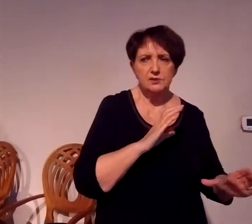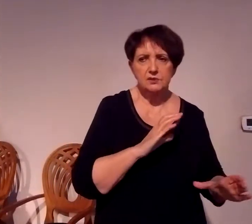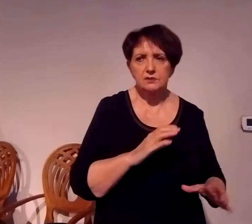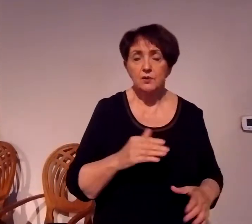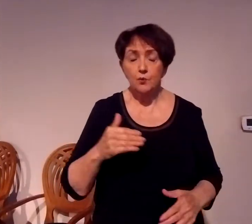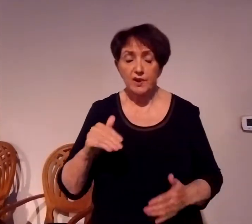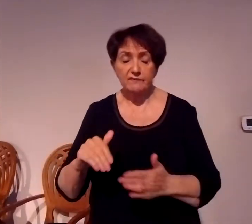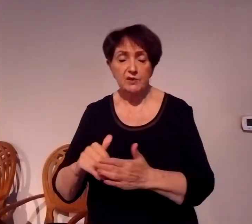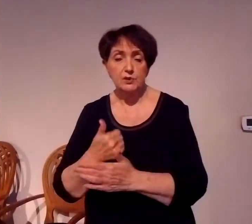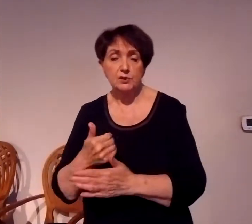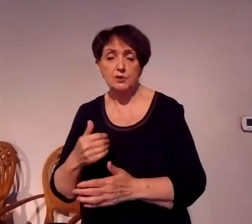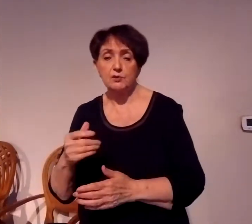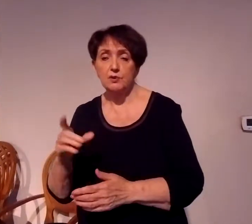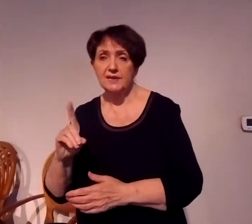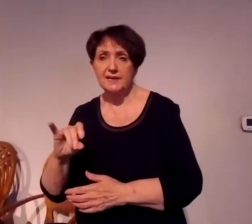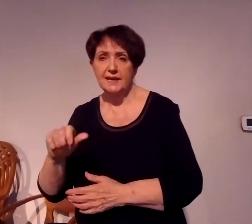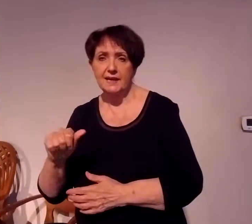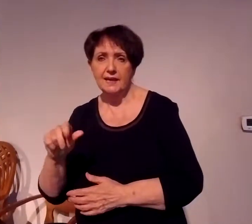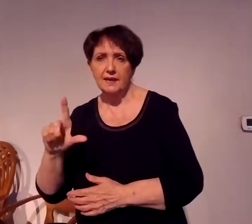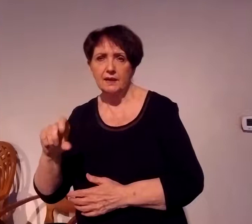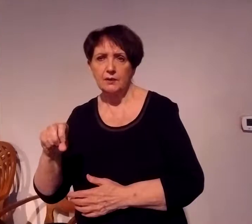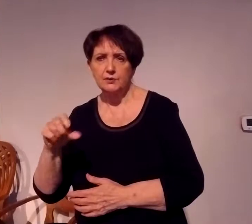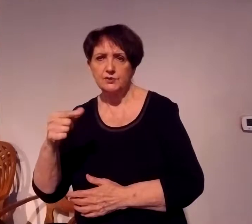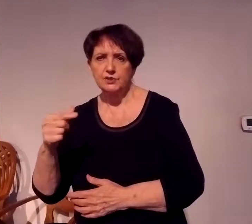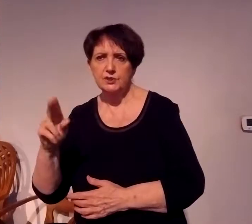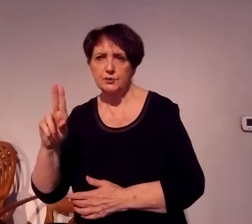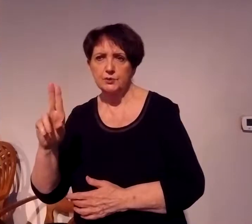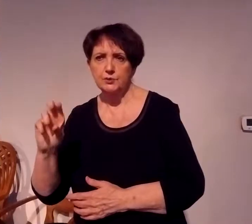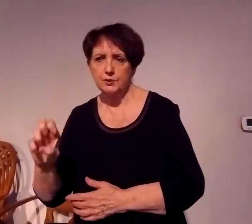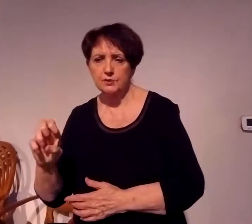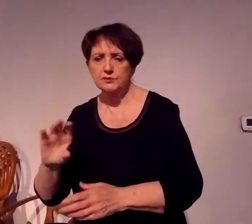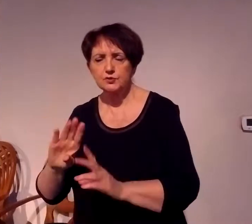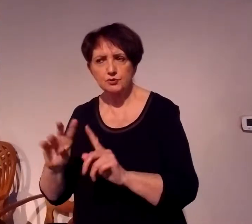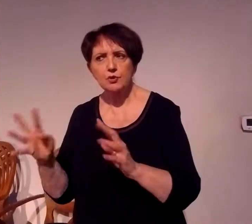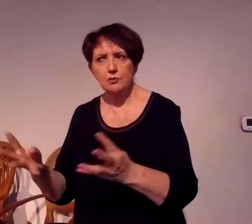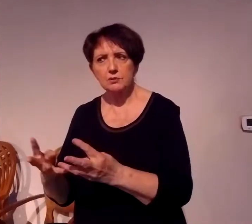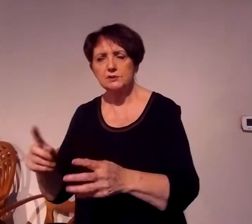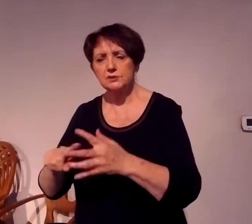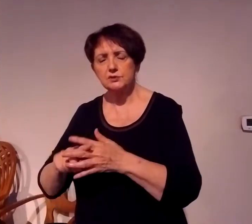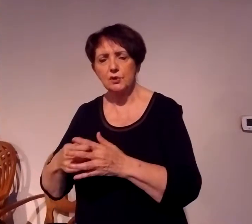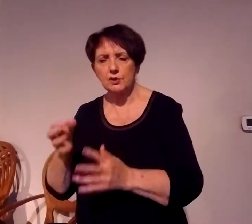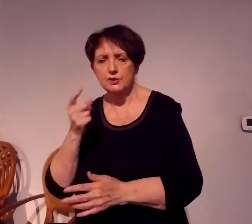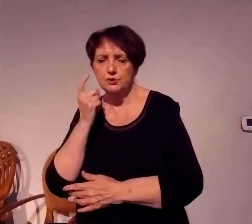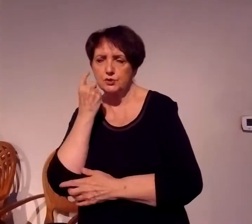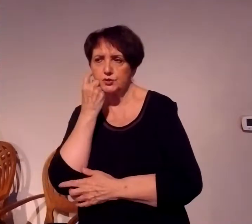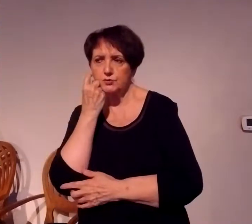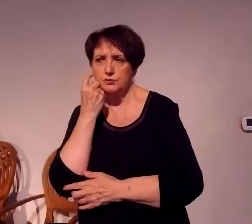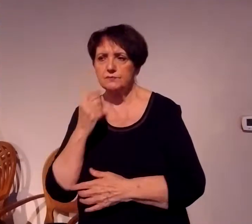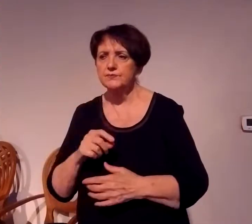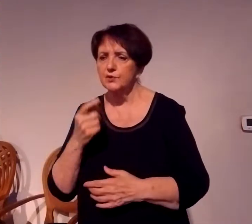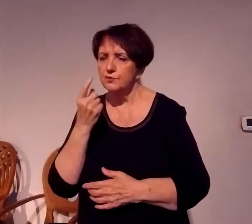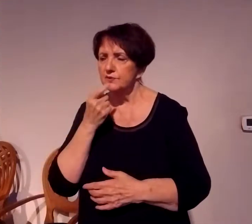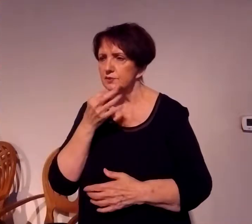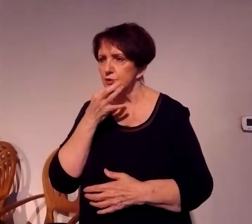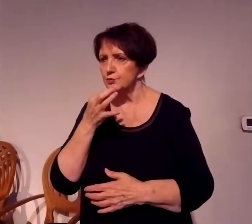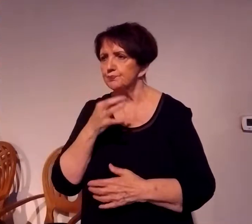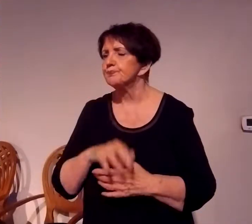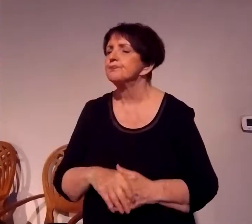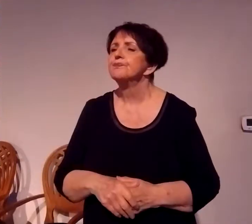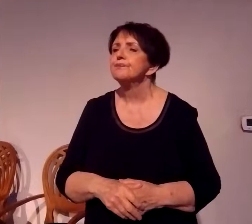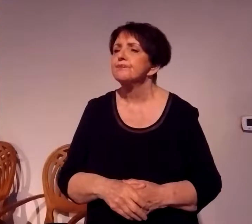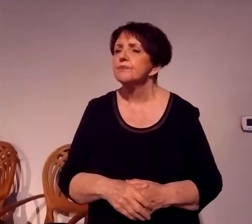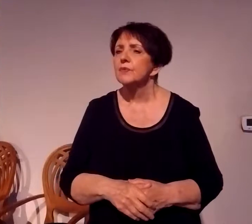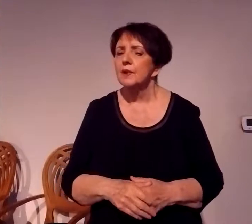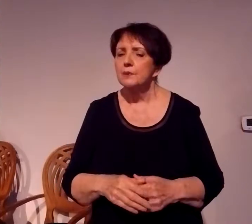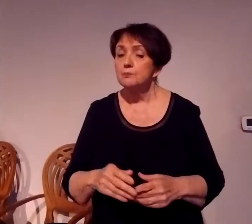circle starting again that you're going to hear about. You're welcome to join. those who do peace building and conflict resolution